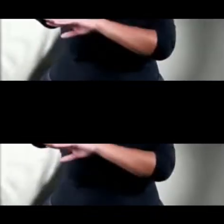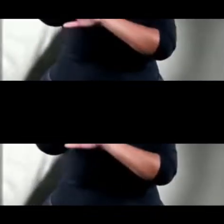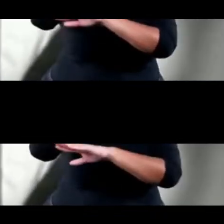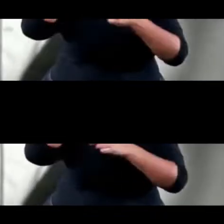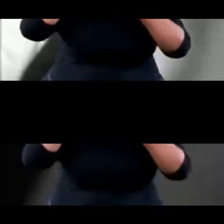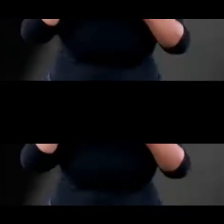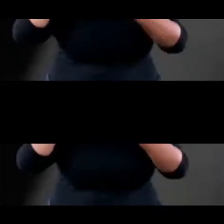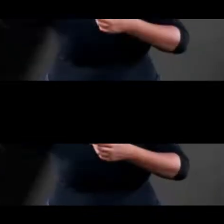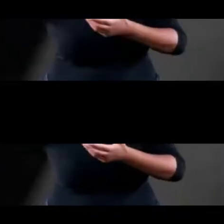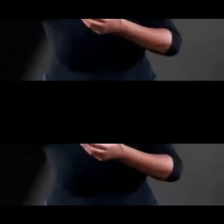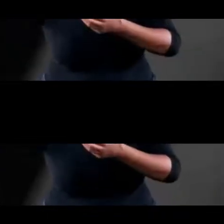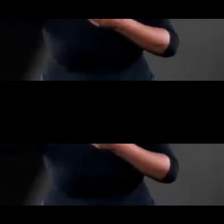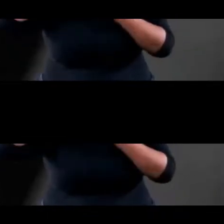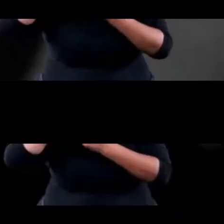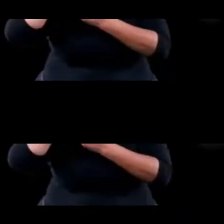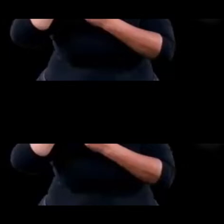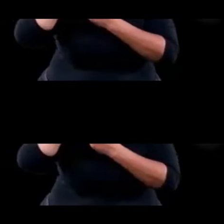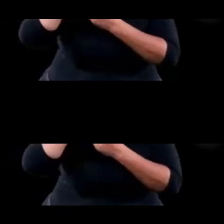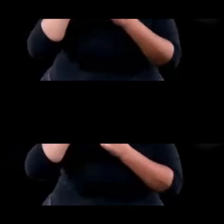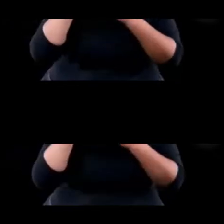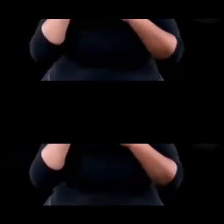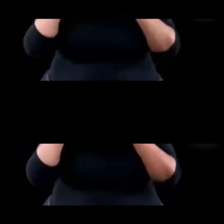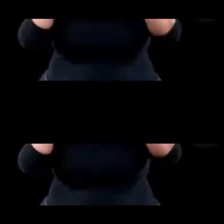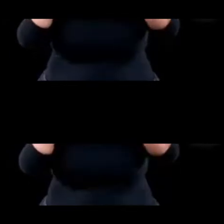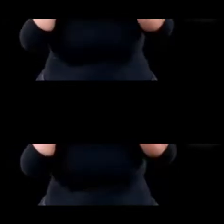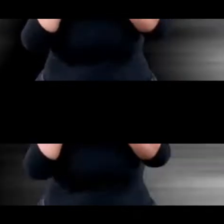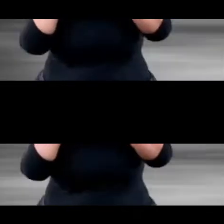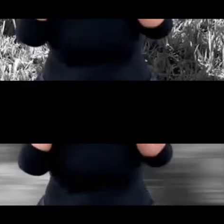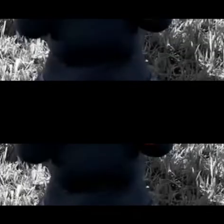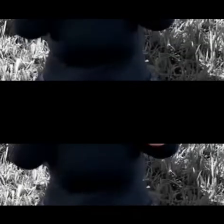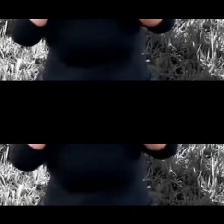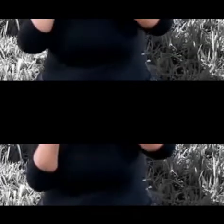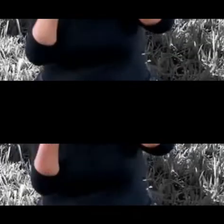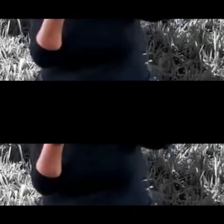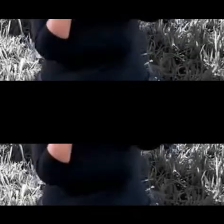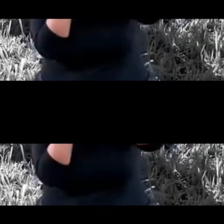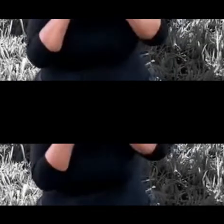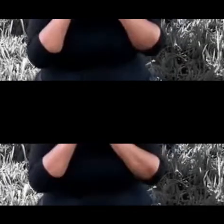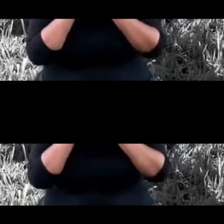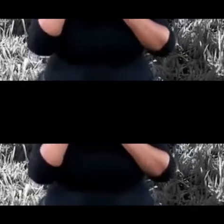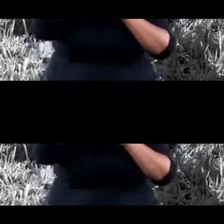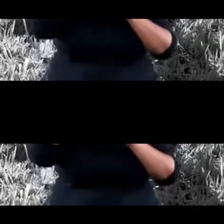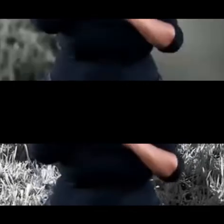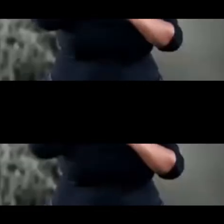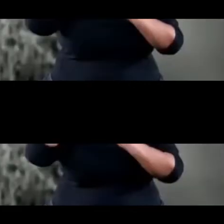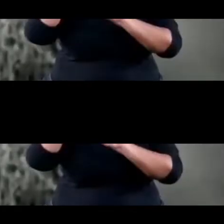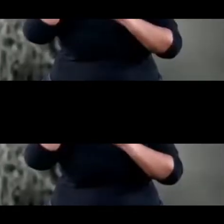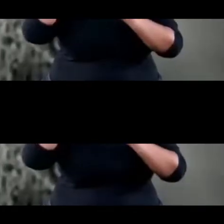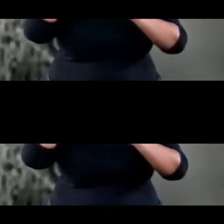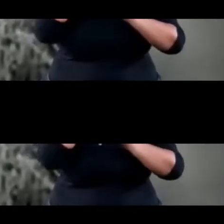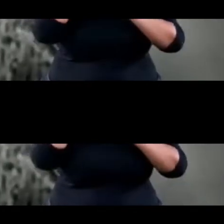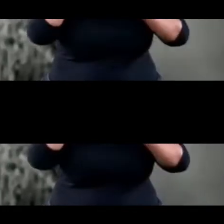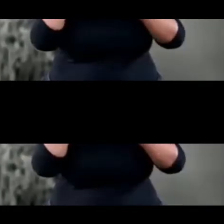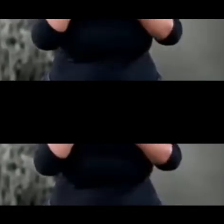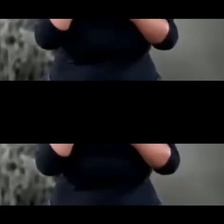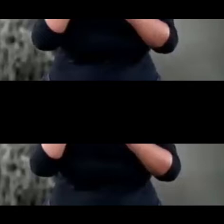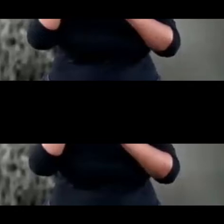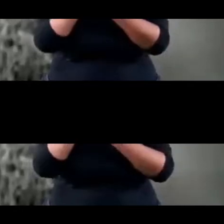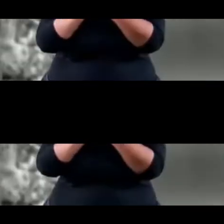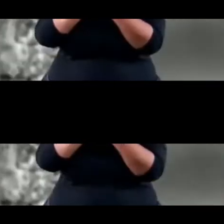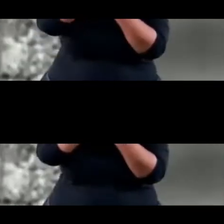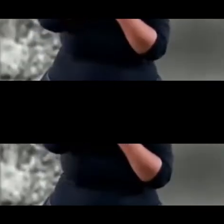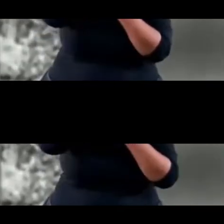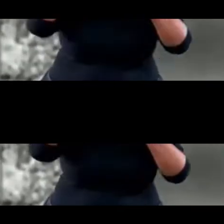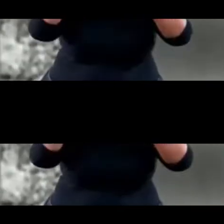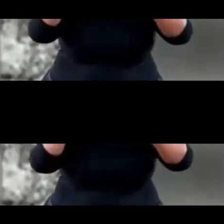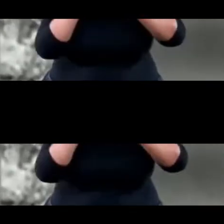heads, hammers and nails, and horseshoes. The blacksmith also made plowshares for plowing a farmer's field